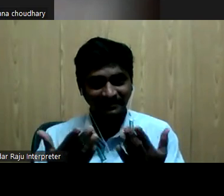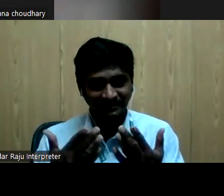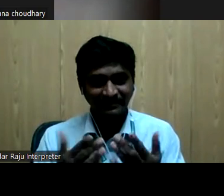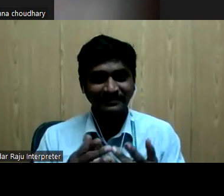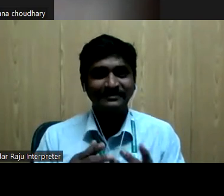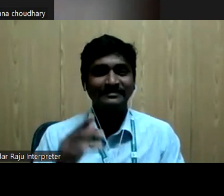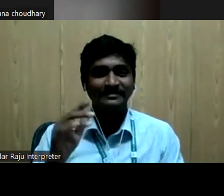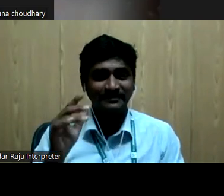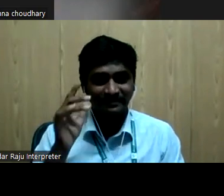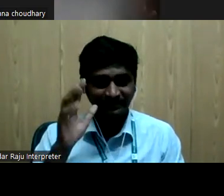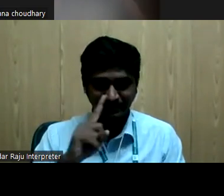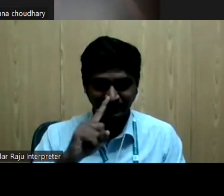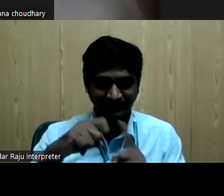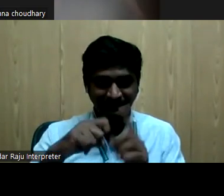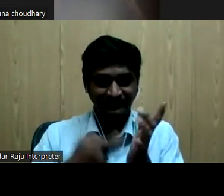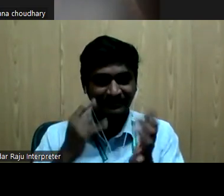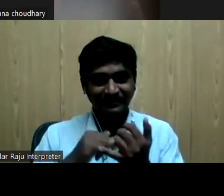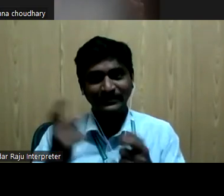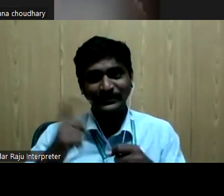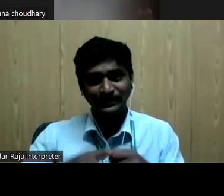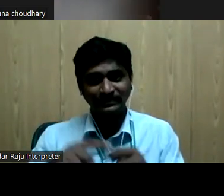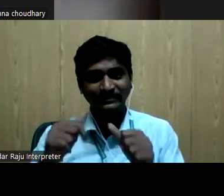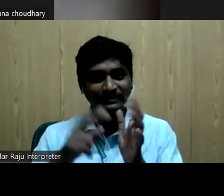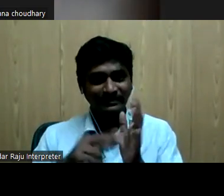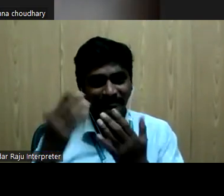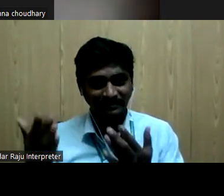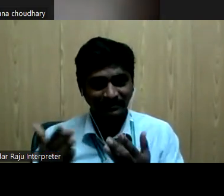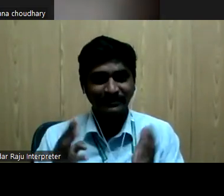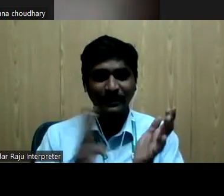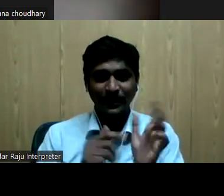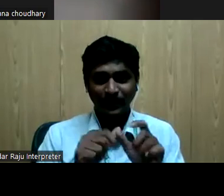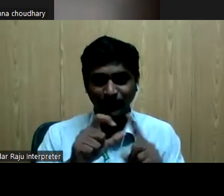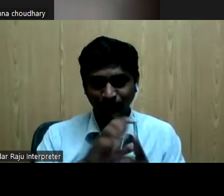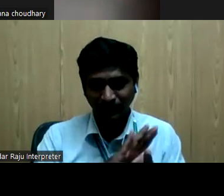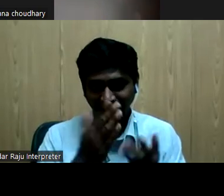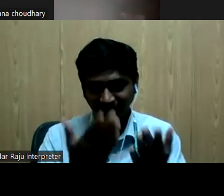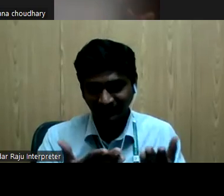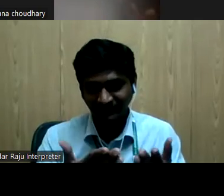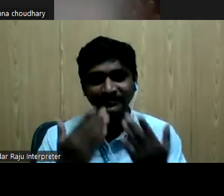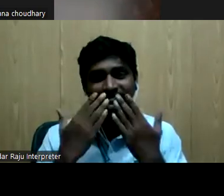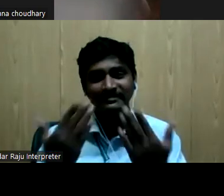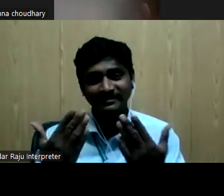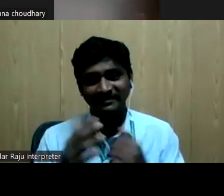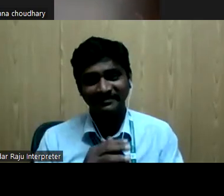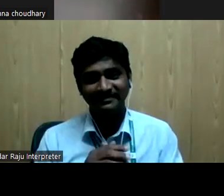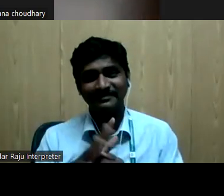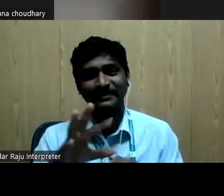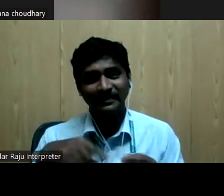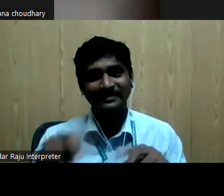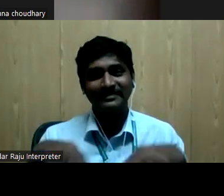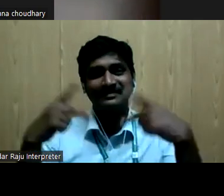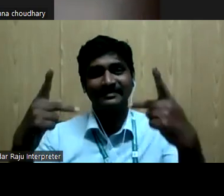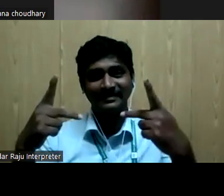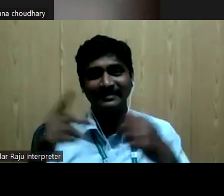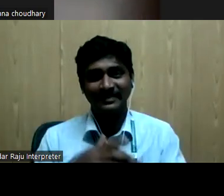for joining the panel. I will now hand it over to the MCs to continue with the event. Okay,